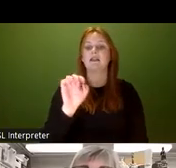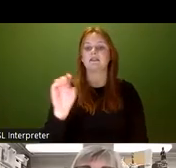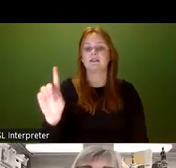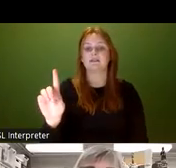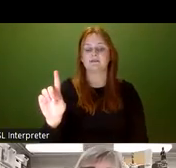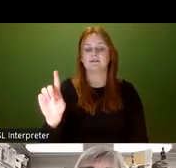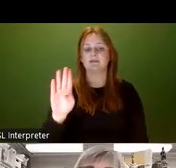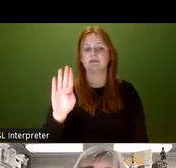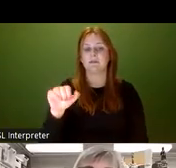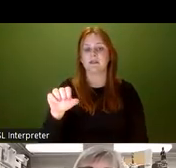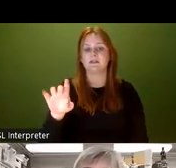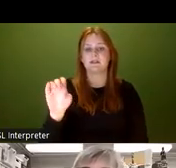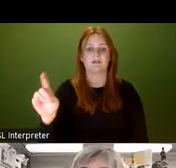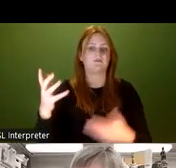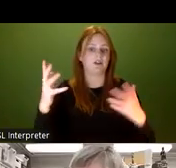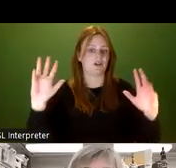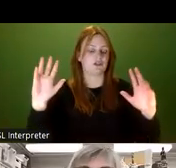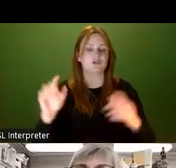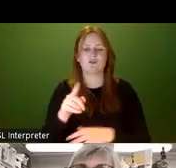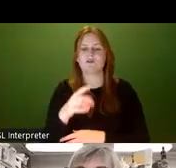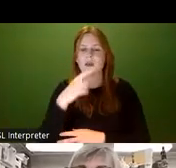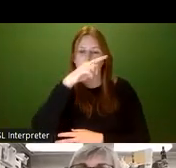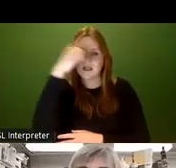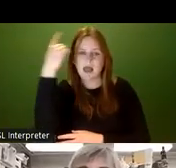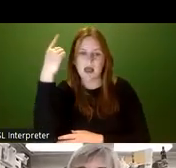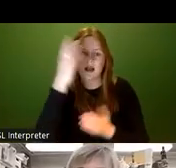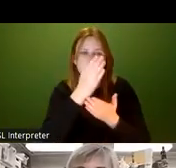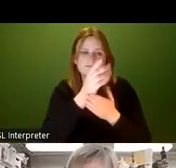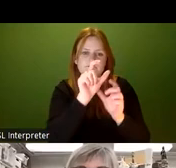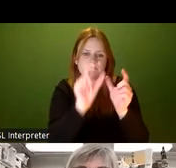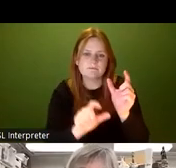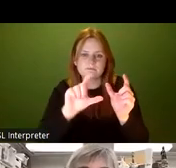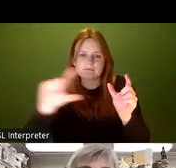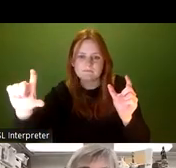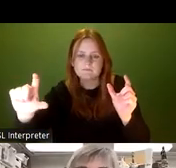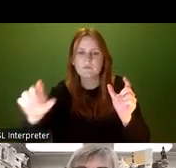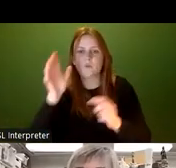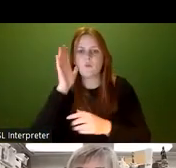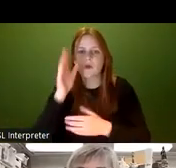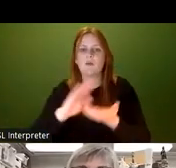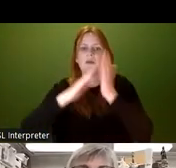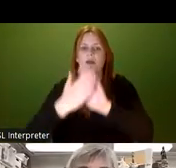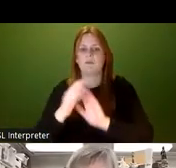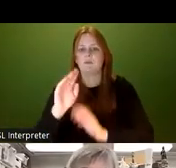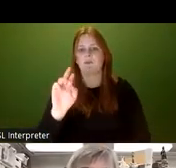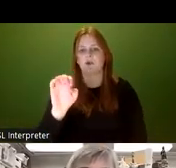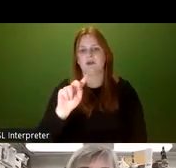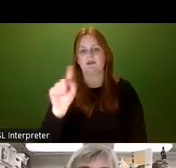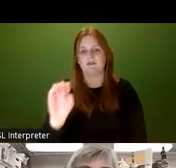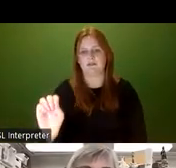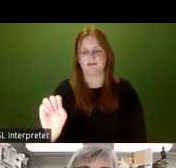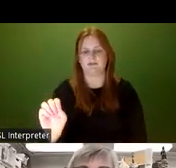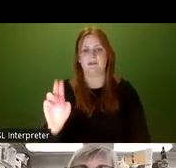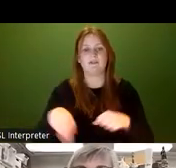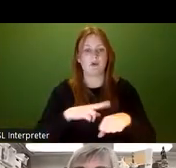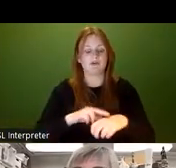all those really rich black parts are going to be bronze. And of course, everyone in